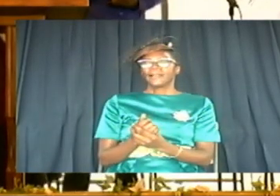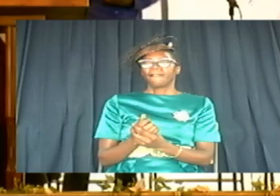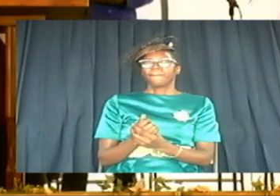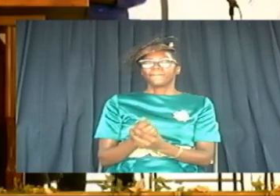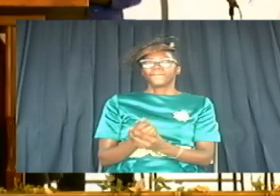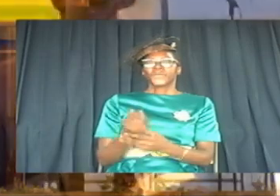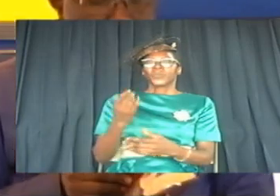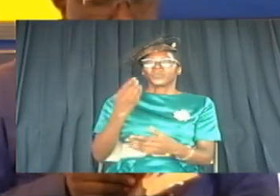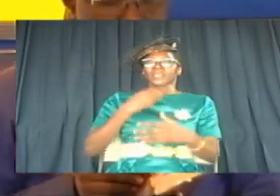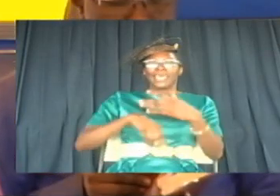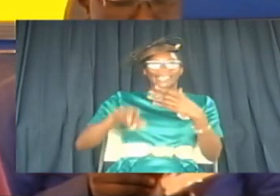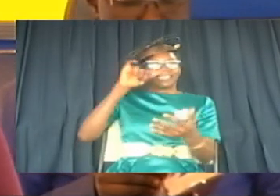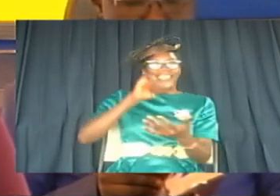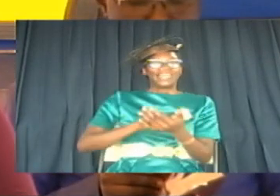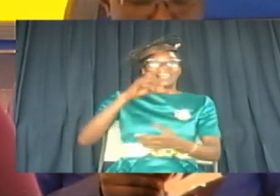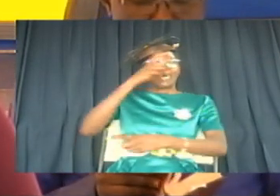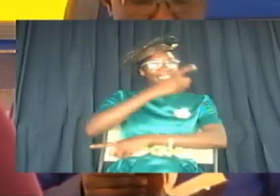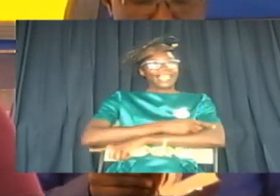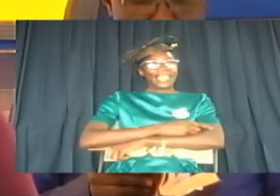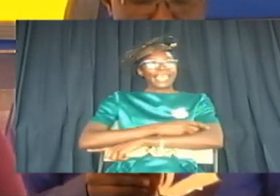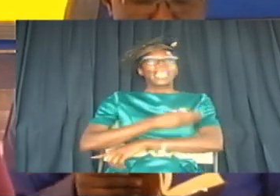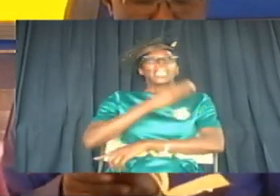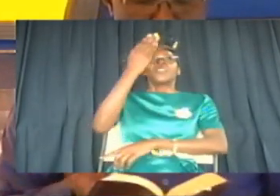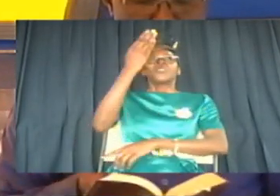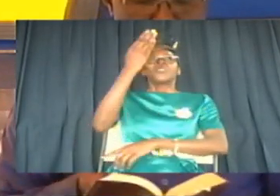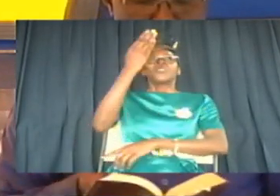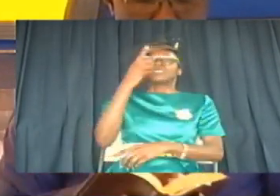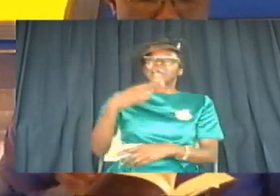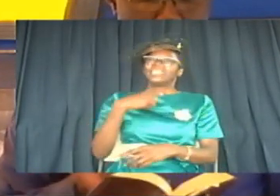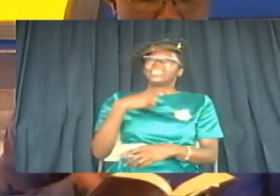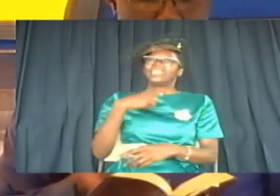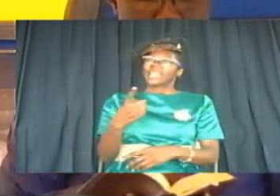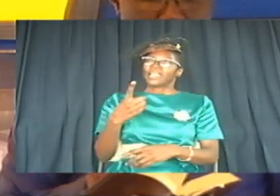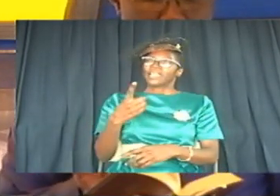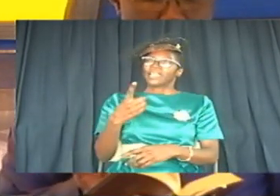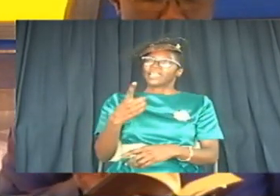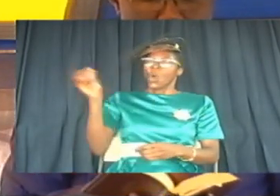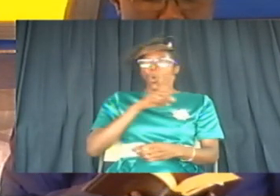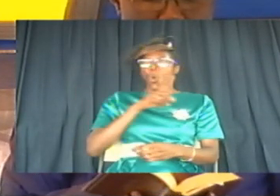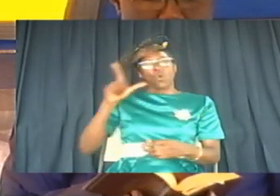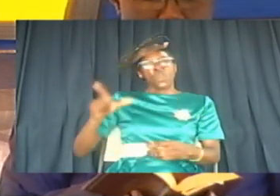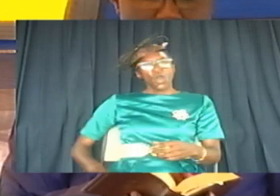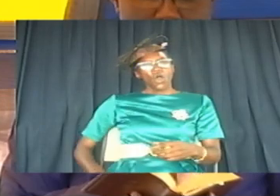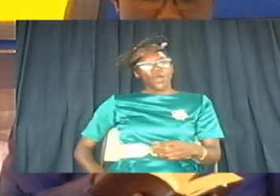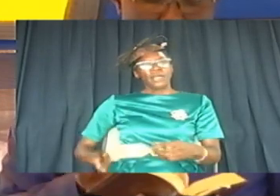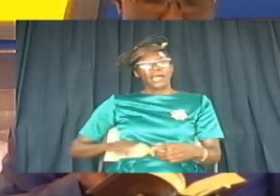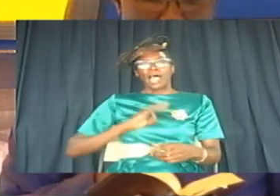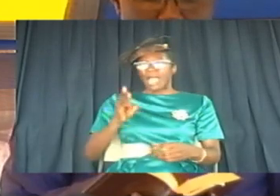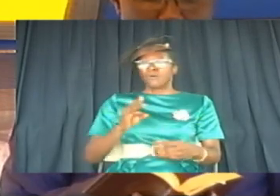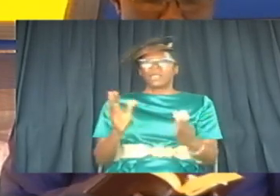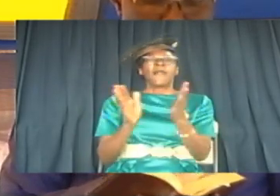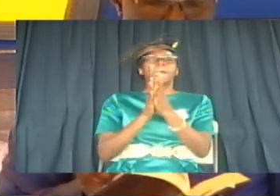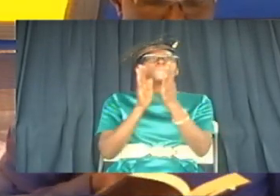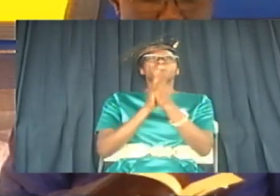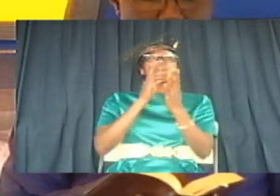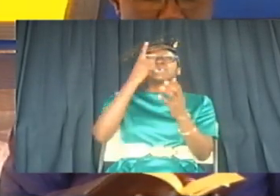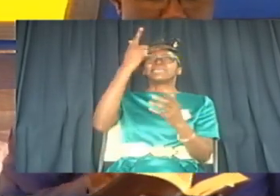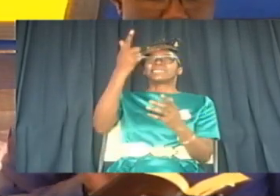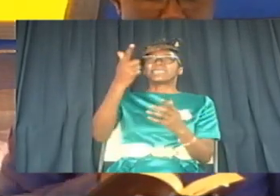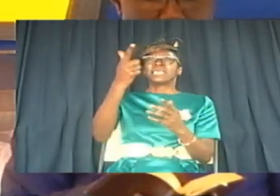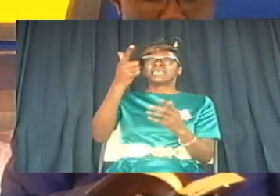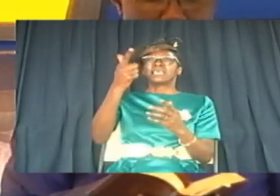And in that day, thou shalt say, O Lord, I will praise